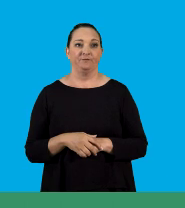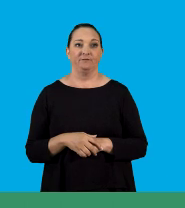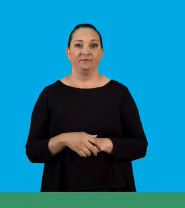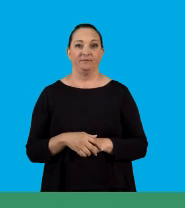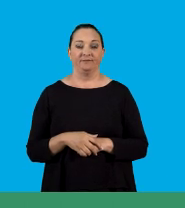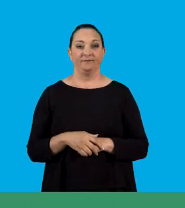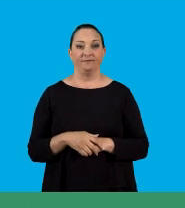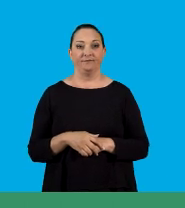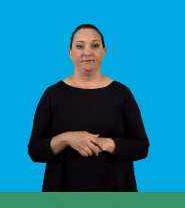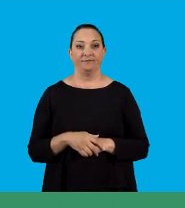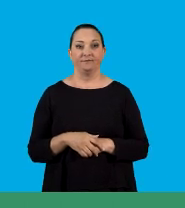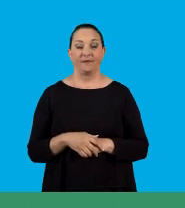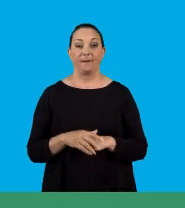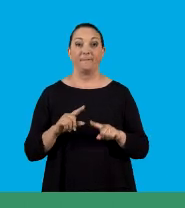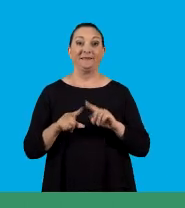negative